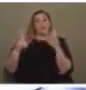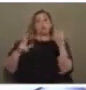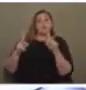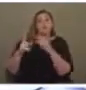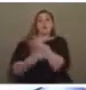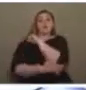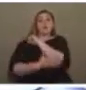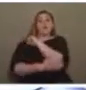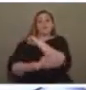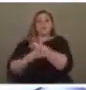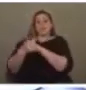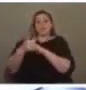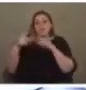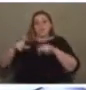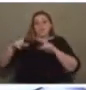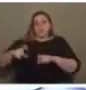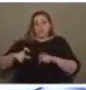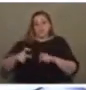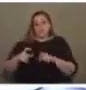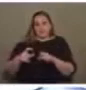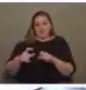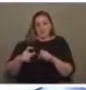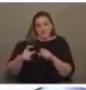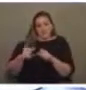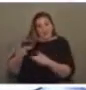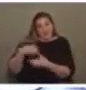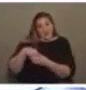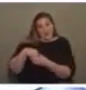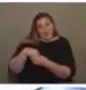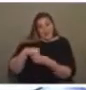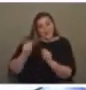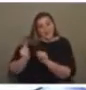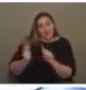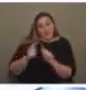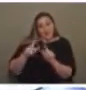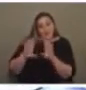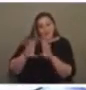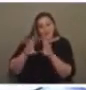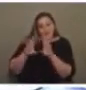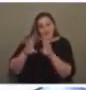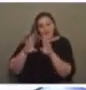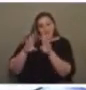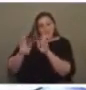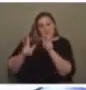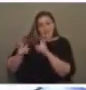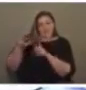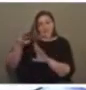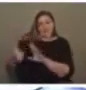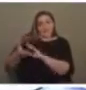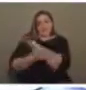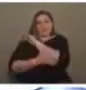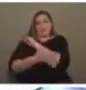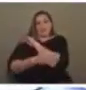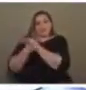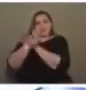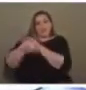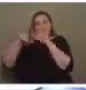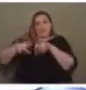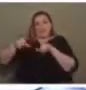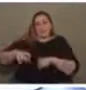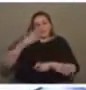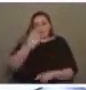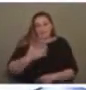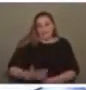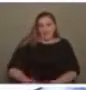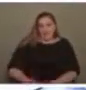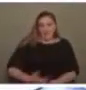Rico has a lot of, it's a very inclusive system. Everybody's going to get tested. I don't know that in some other those countries around the world,